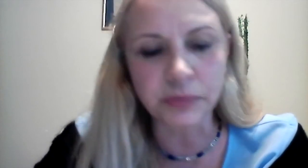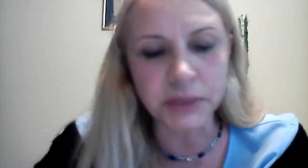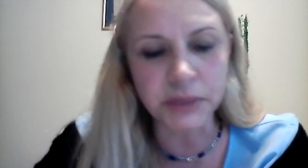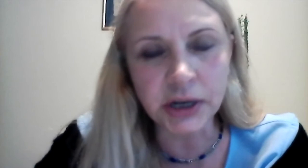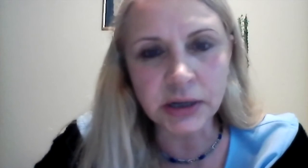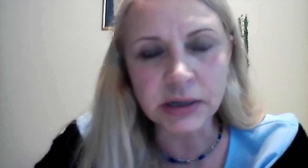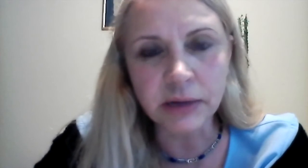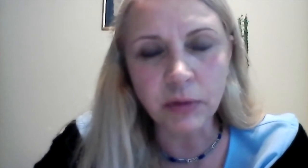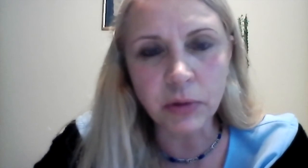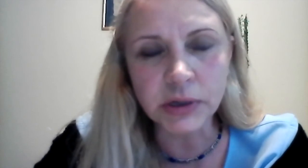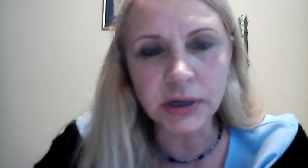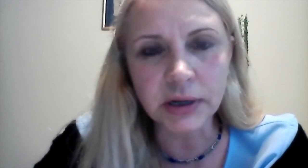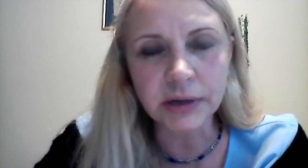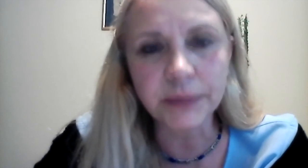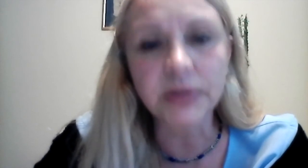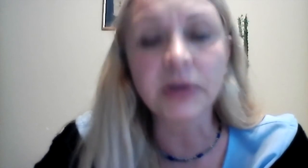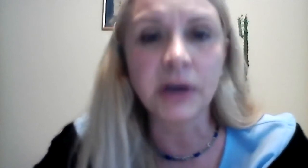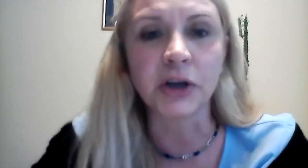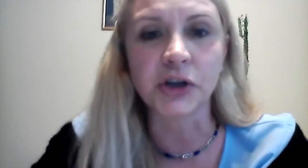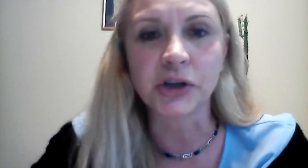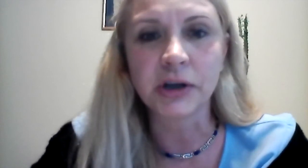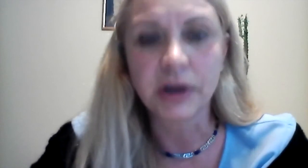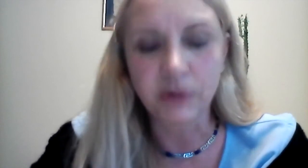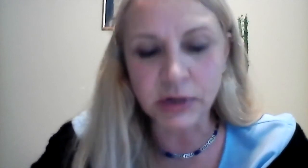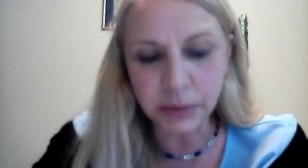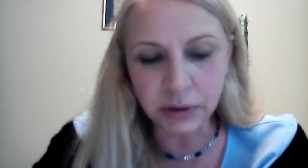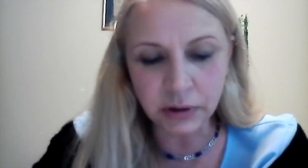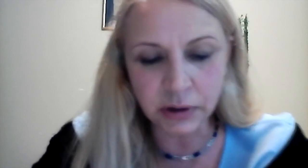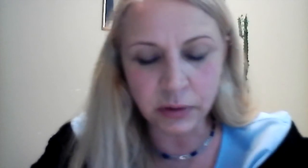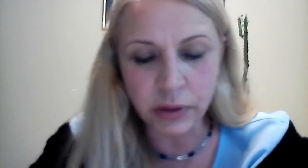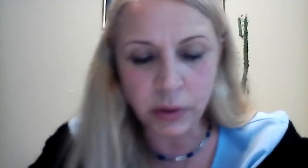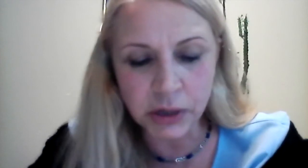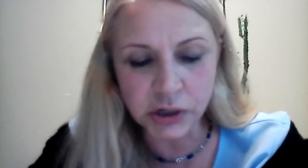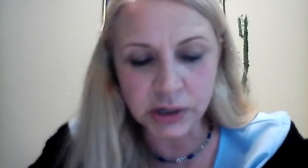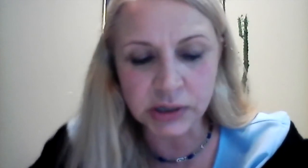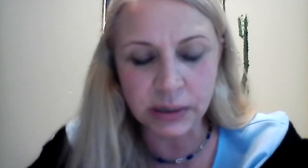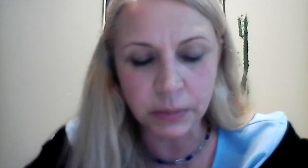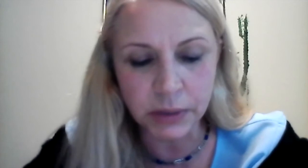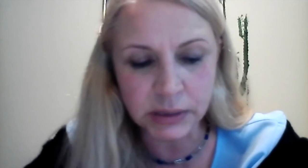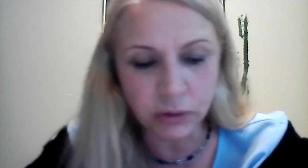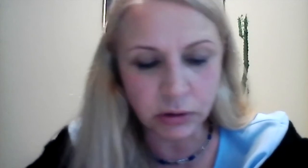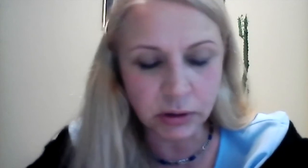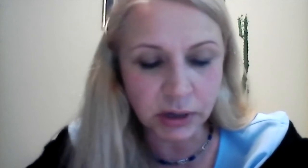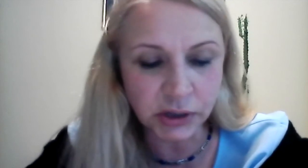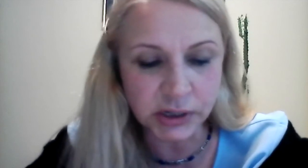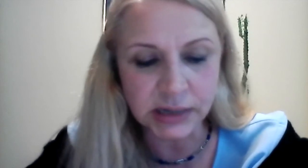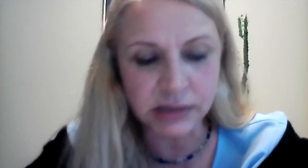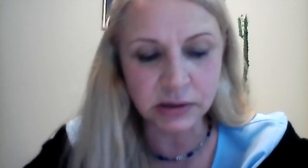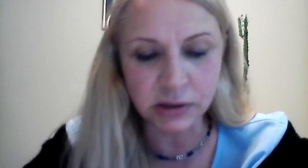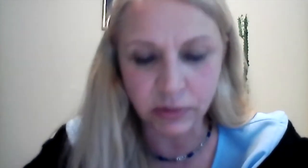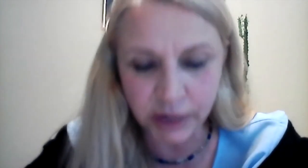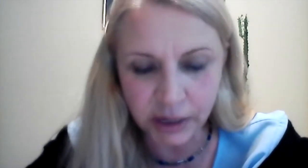representative materials from those in English. For example, they were mentioned some small countries